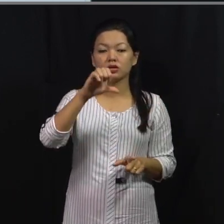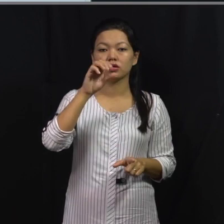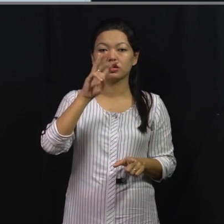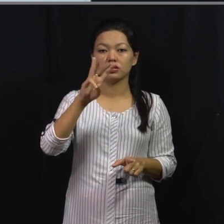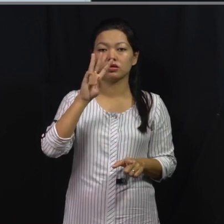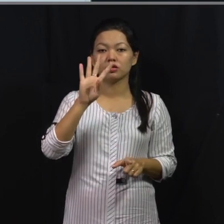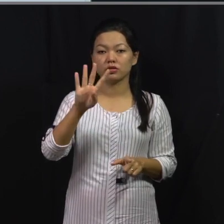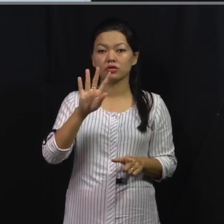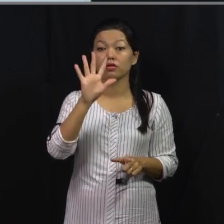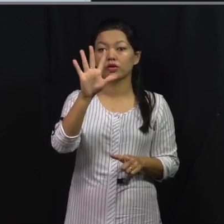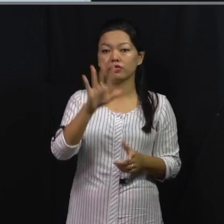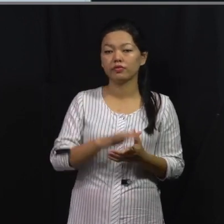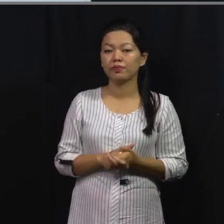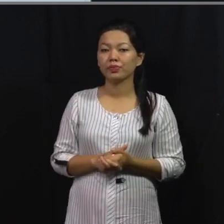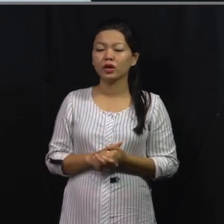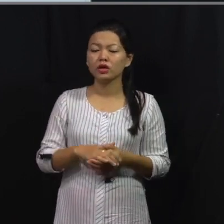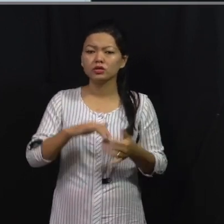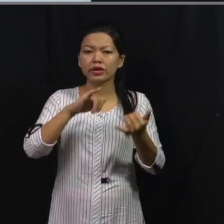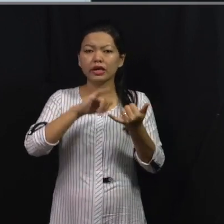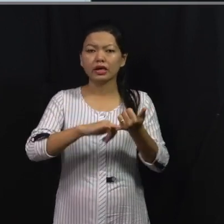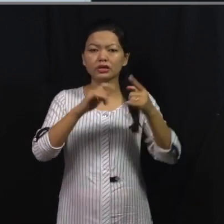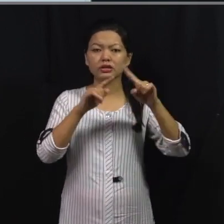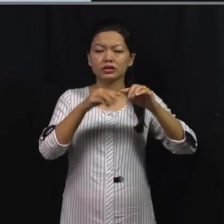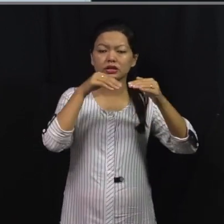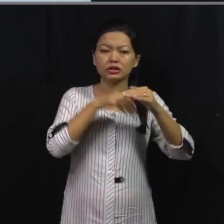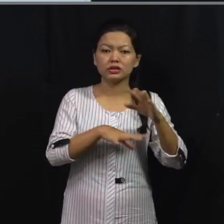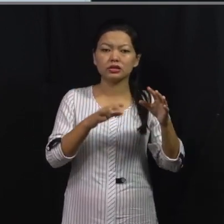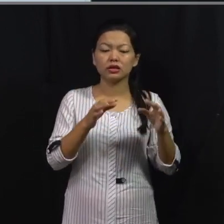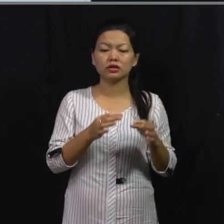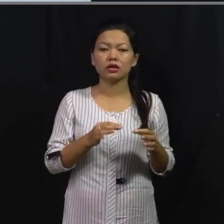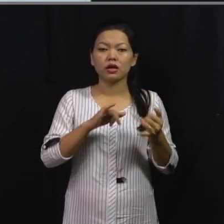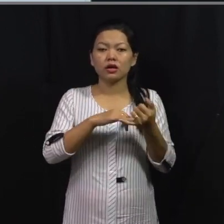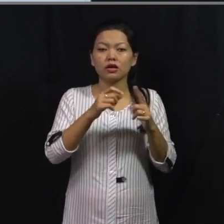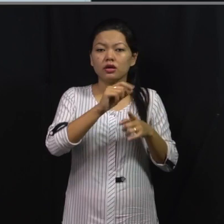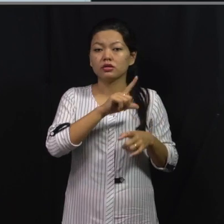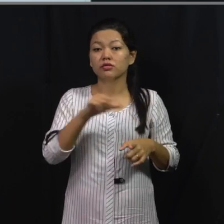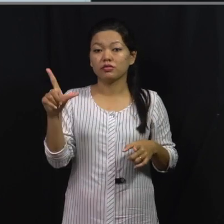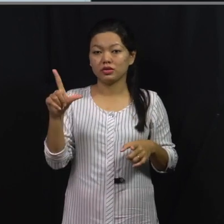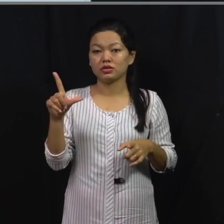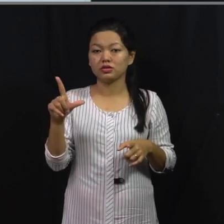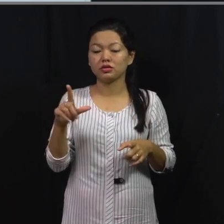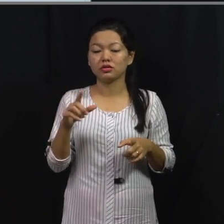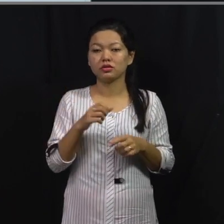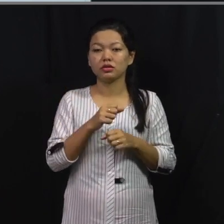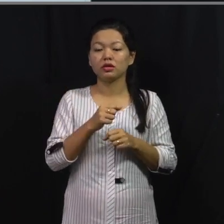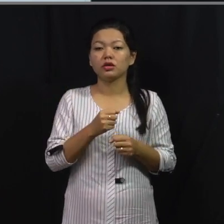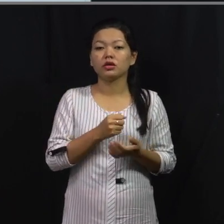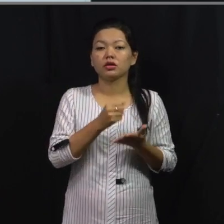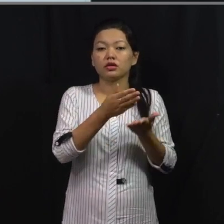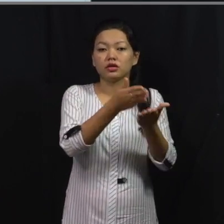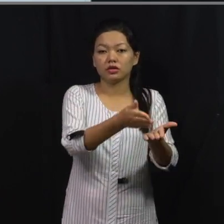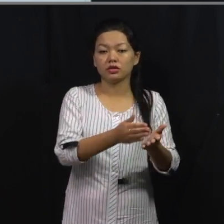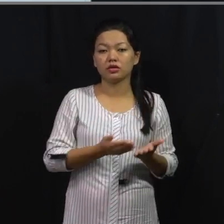are given some special provisions. Okay, they are given some special provisions, which sometimes we call as